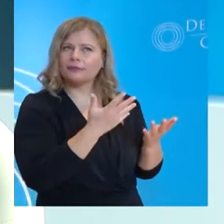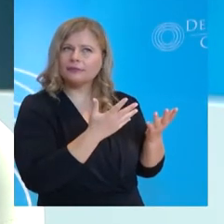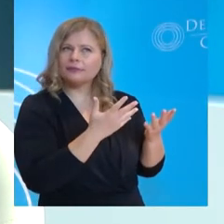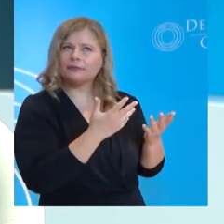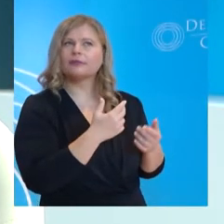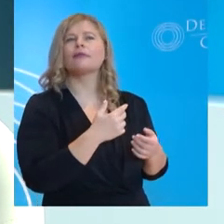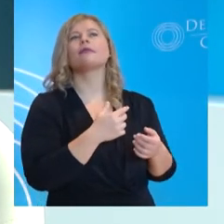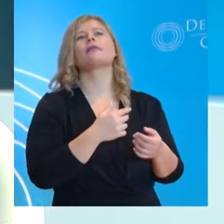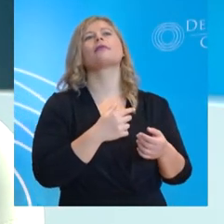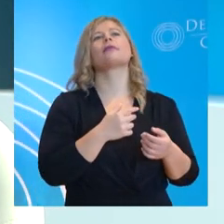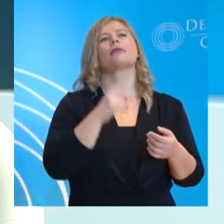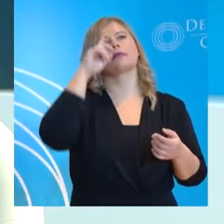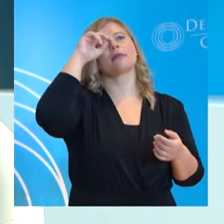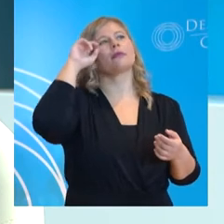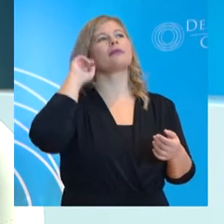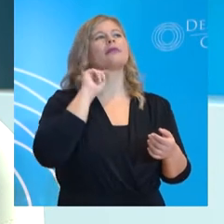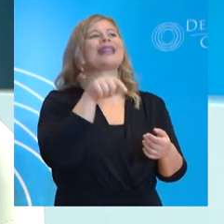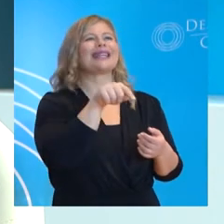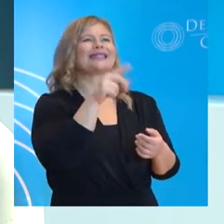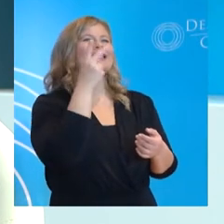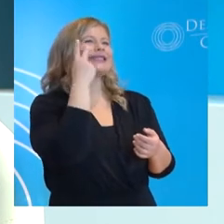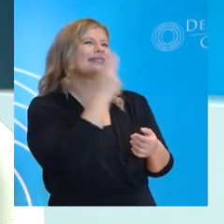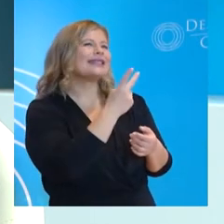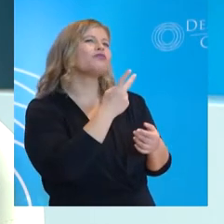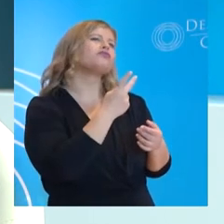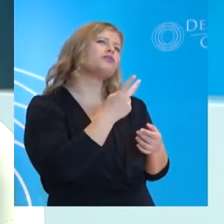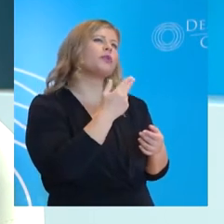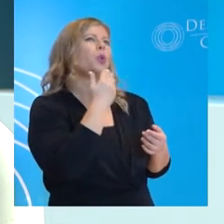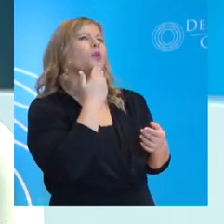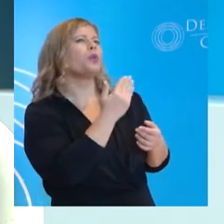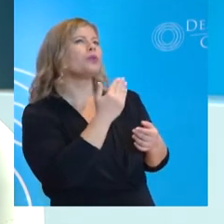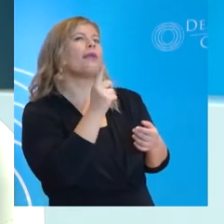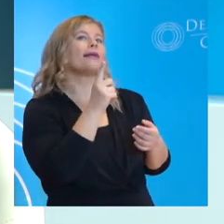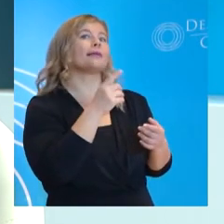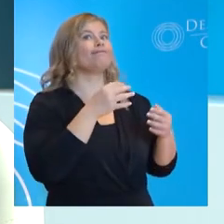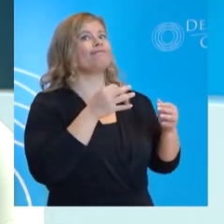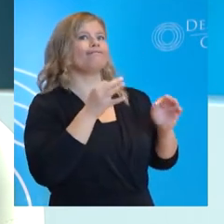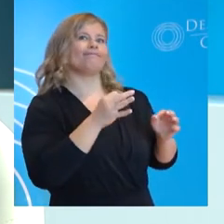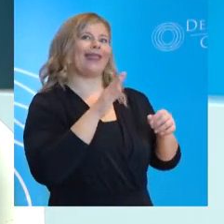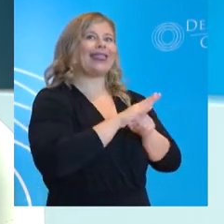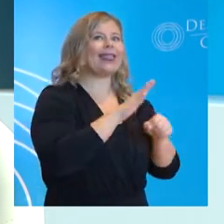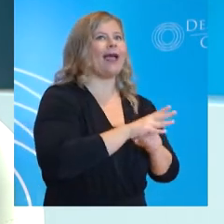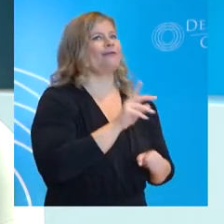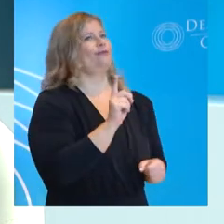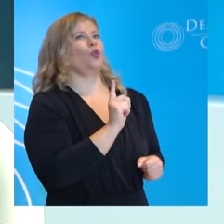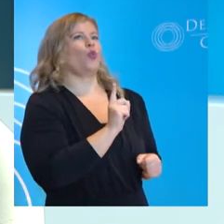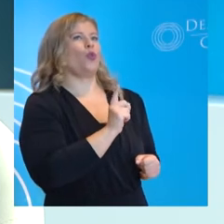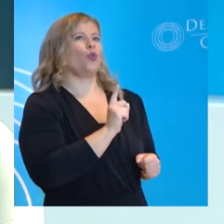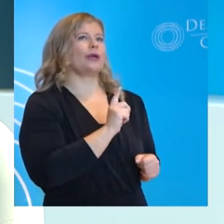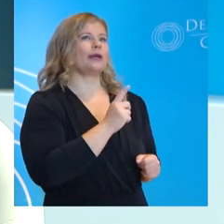stalled. And part of it, as in my country, it's politicized. And part of